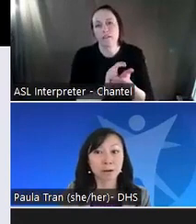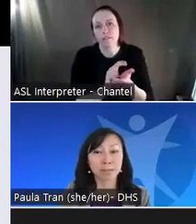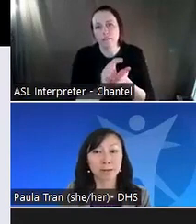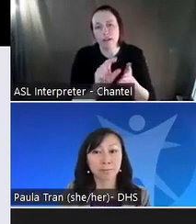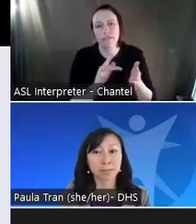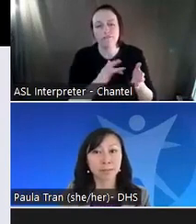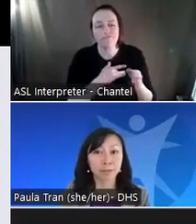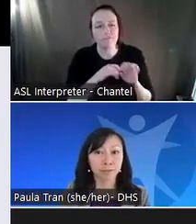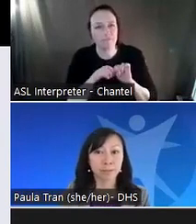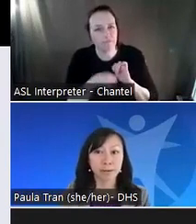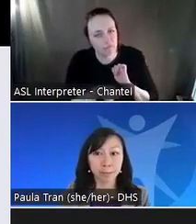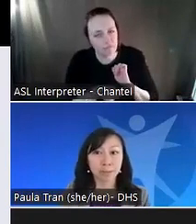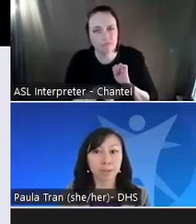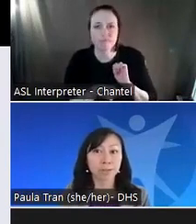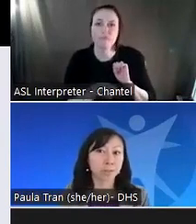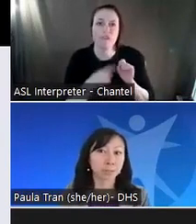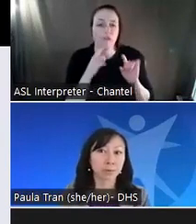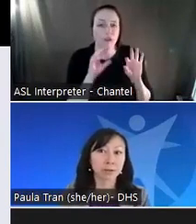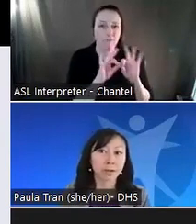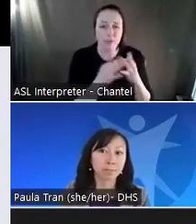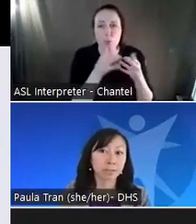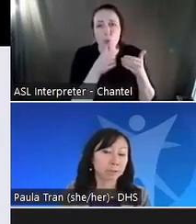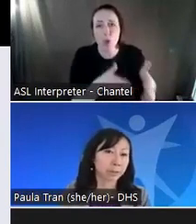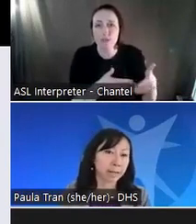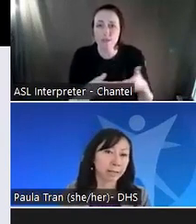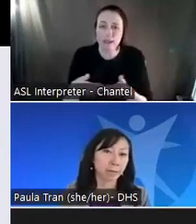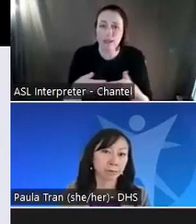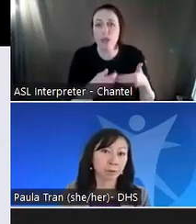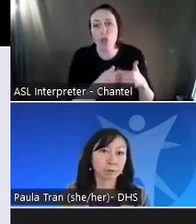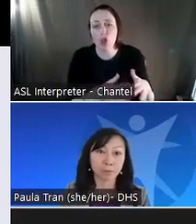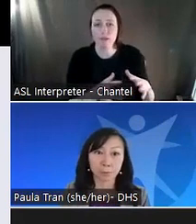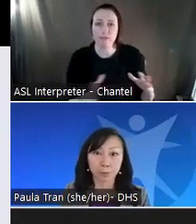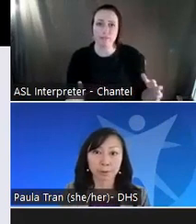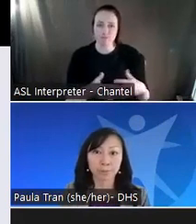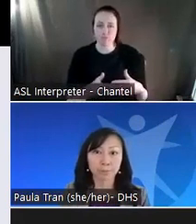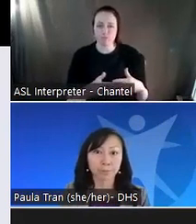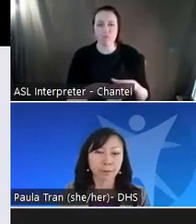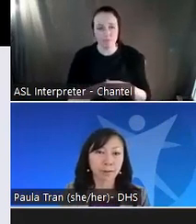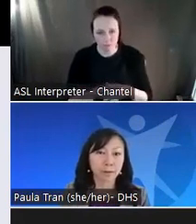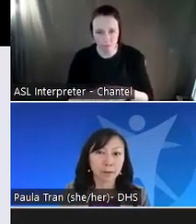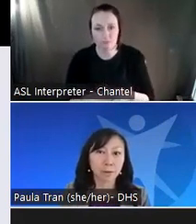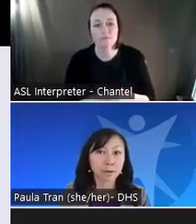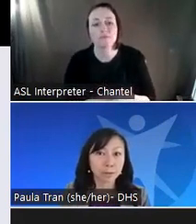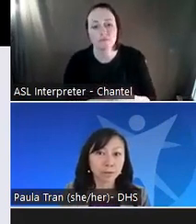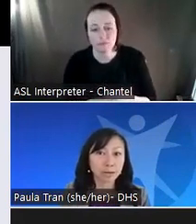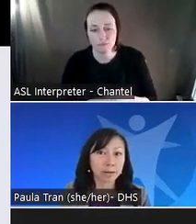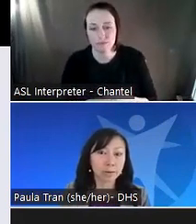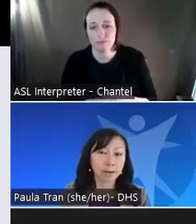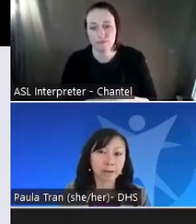have lost a fetus or infant, and positions to support maternal mortality review even further. We